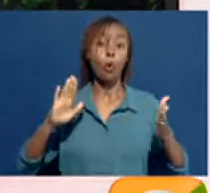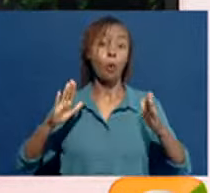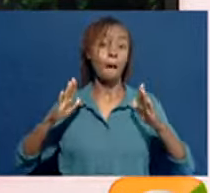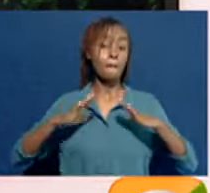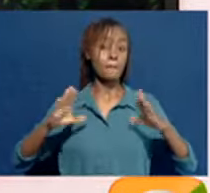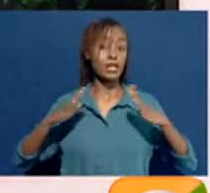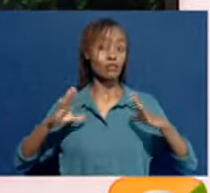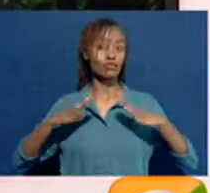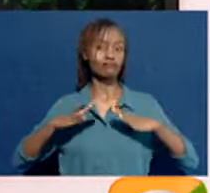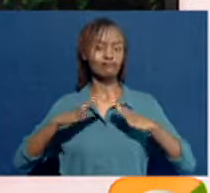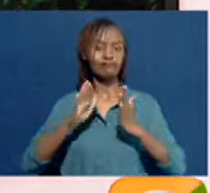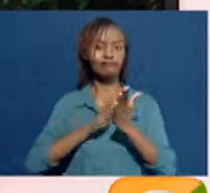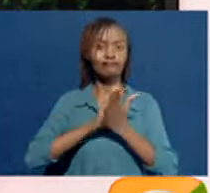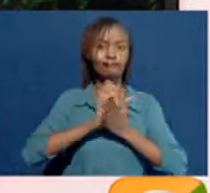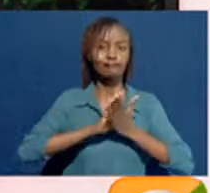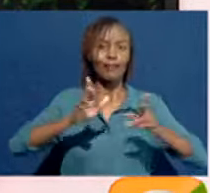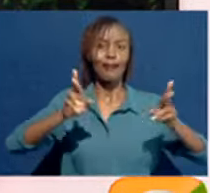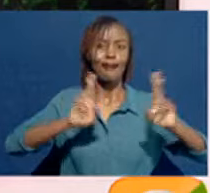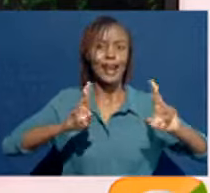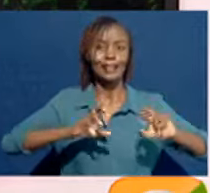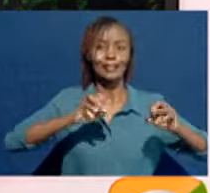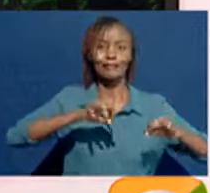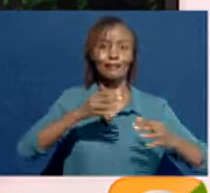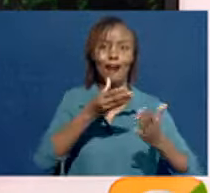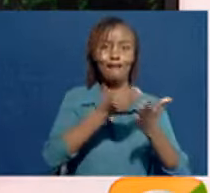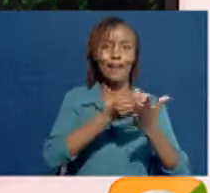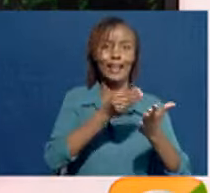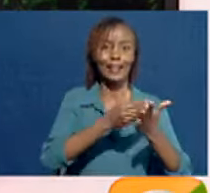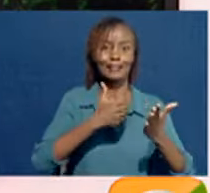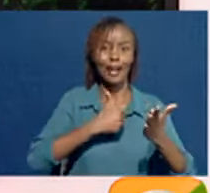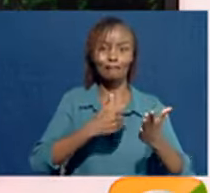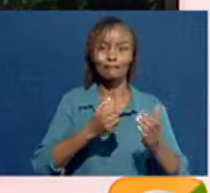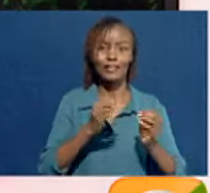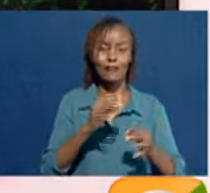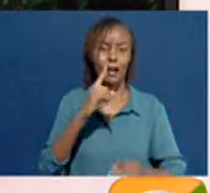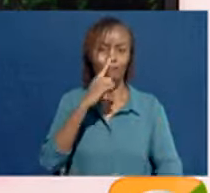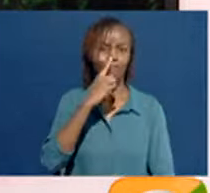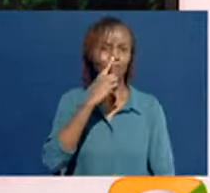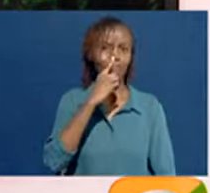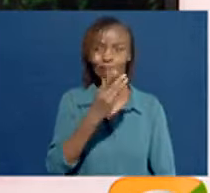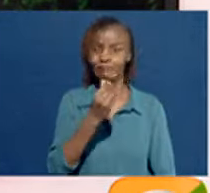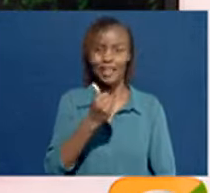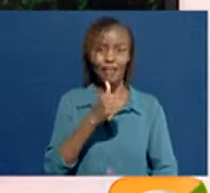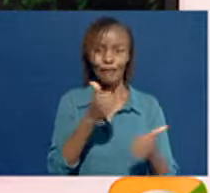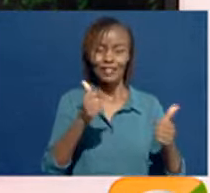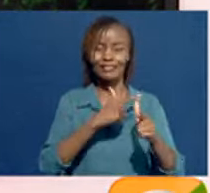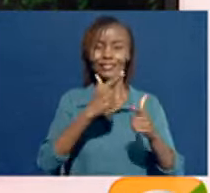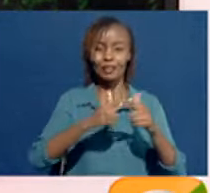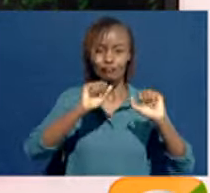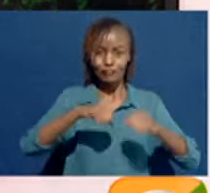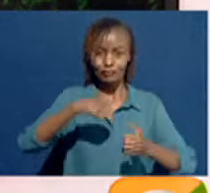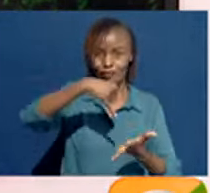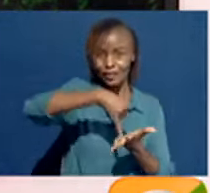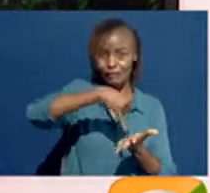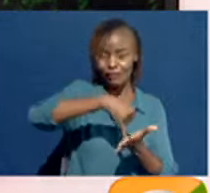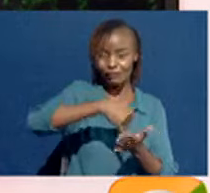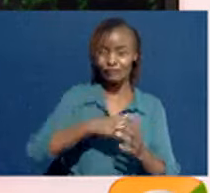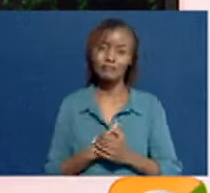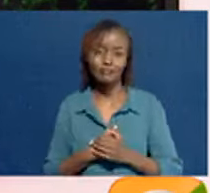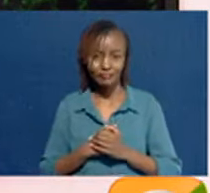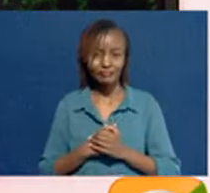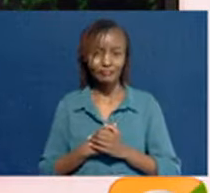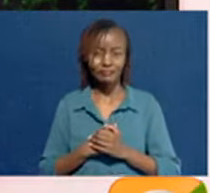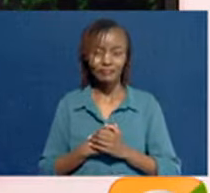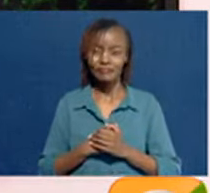are motivated when there is money involved. Lessons that have been learned from years of trying to tackle this is that forcing people to